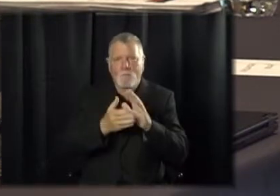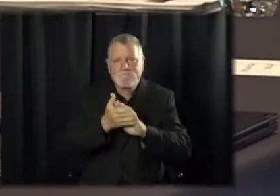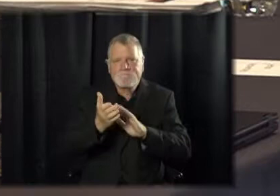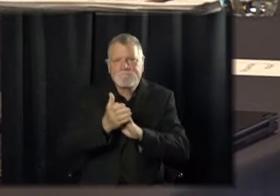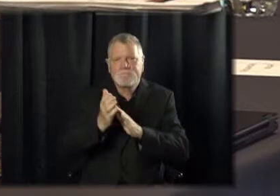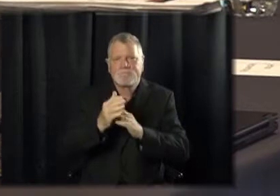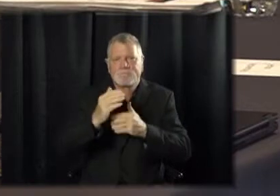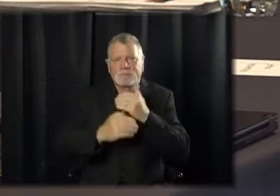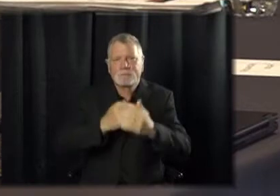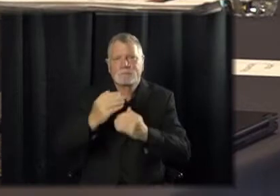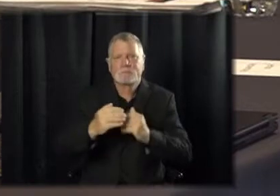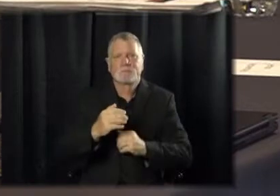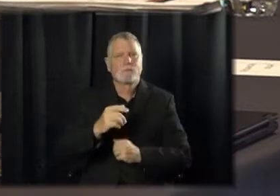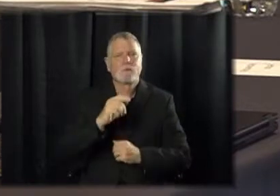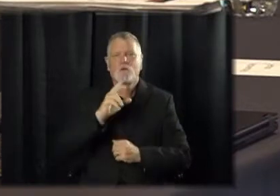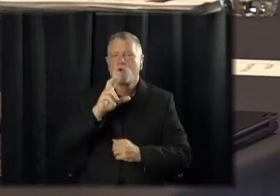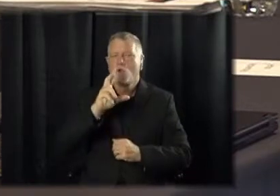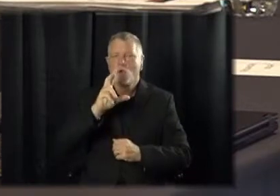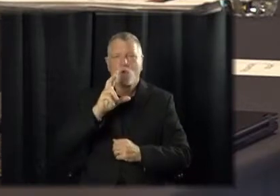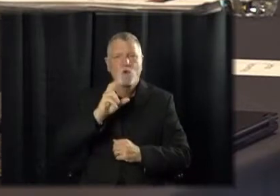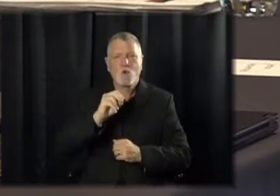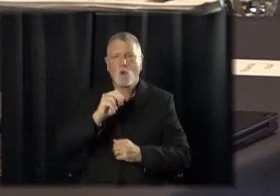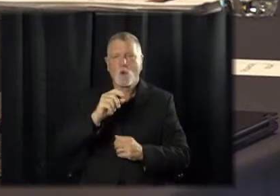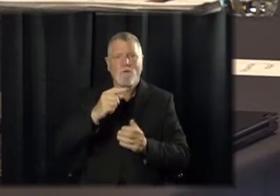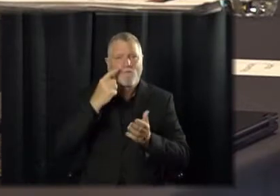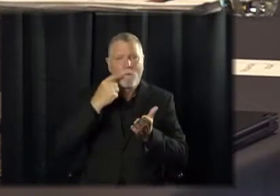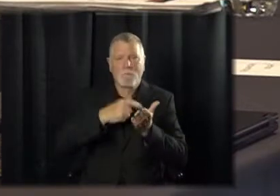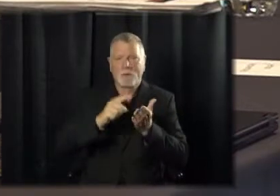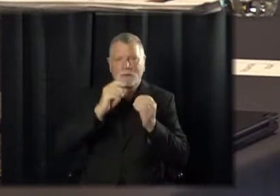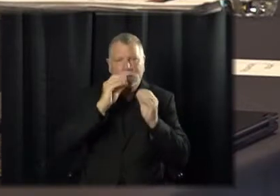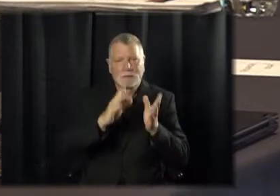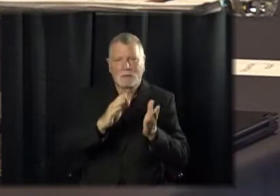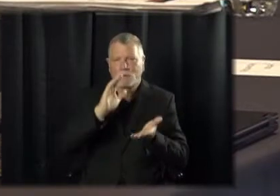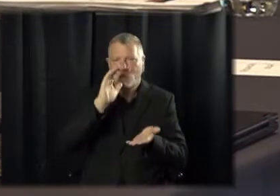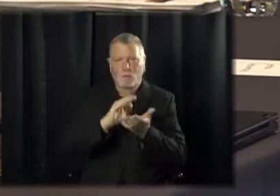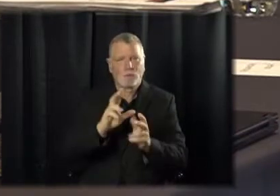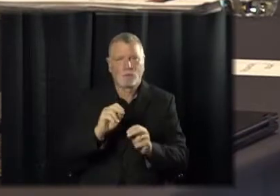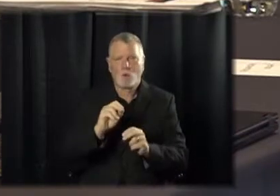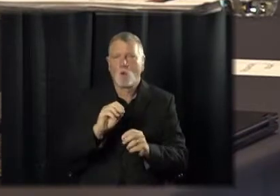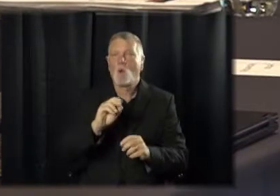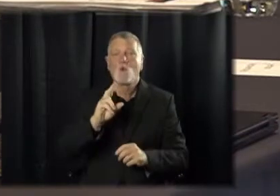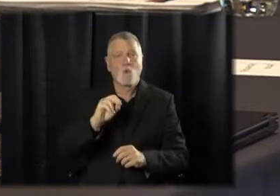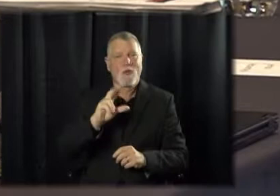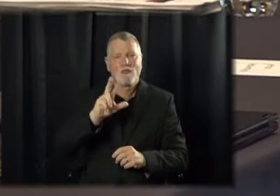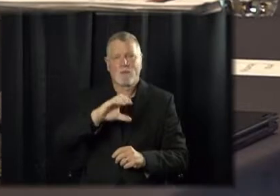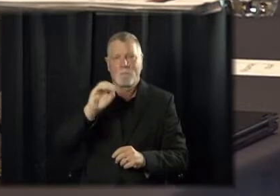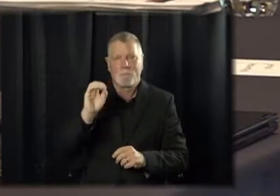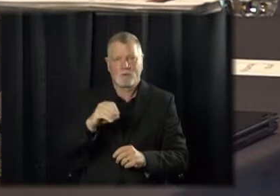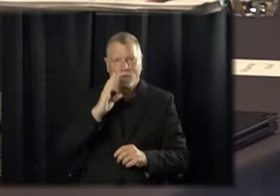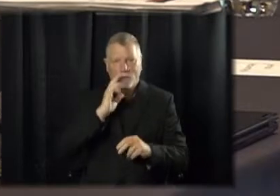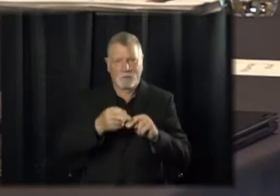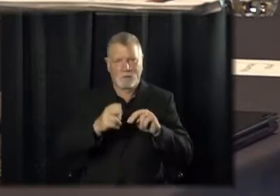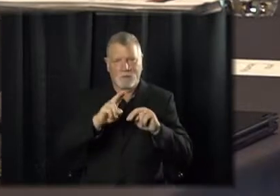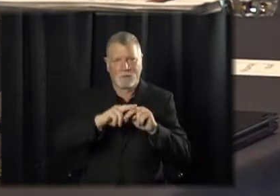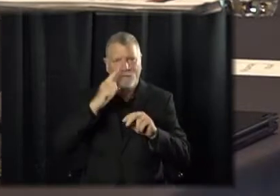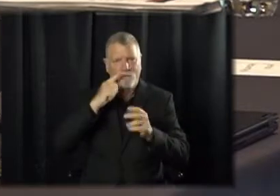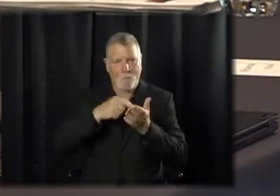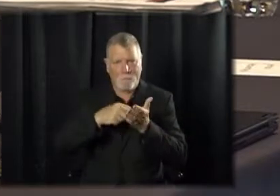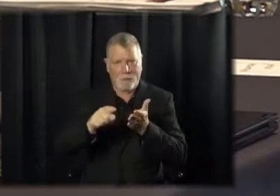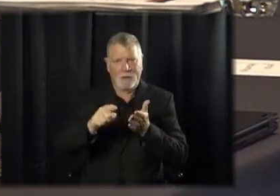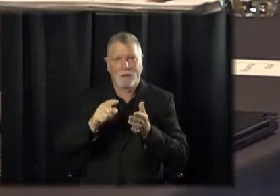efficiencies. No reduction in academic payroll. On the contrary, a 3% increase is provided for faculty